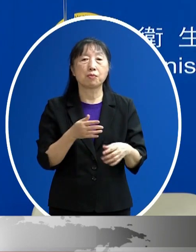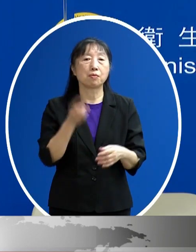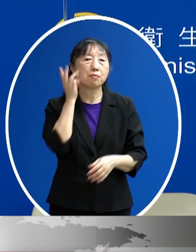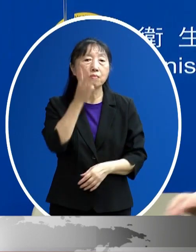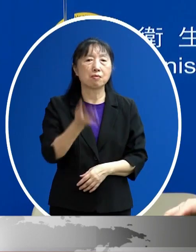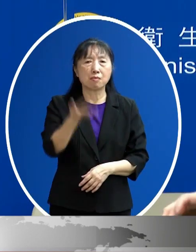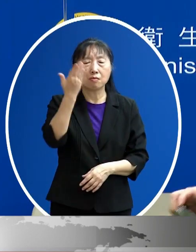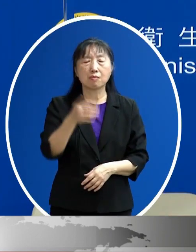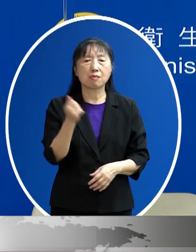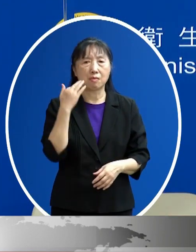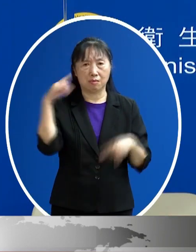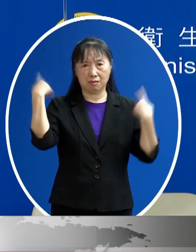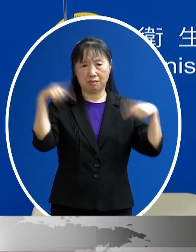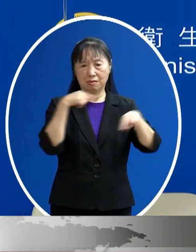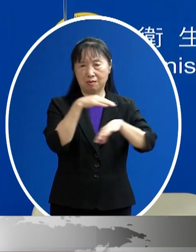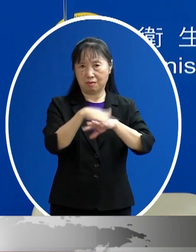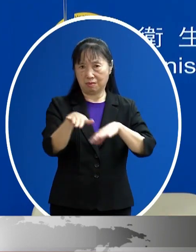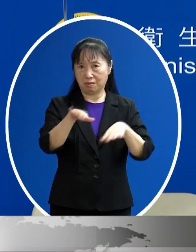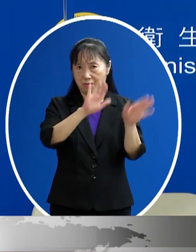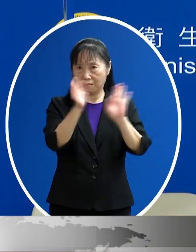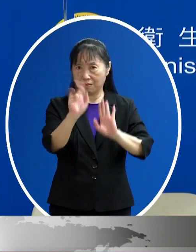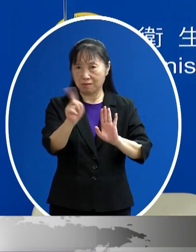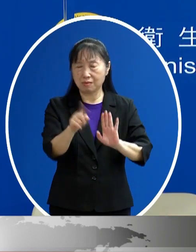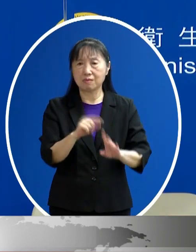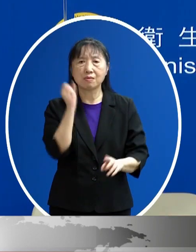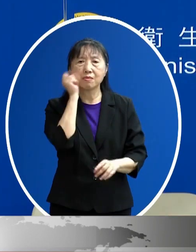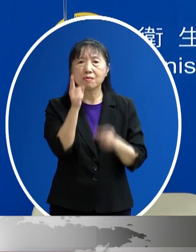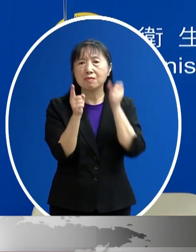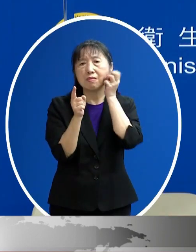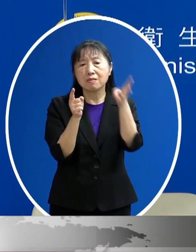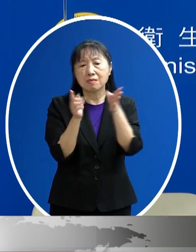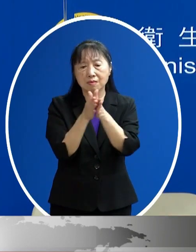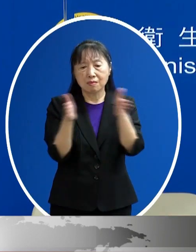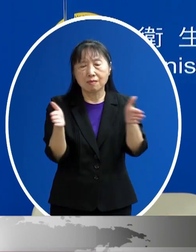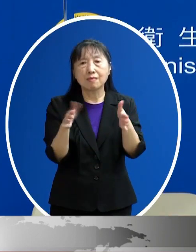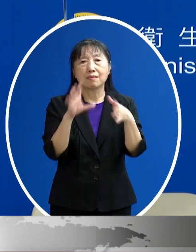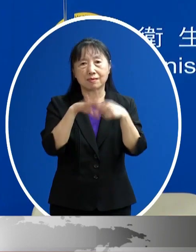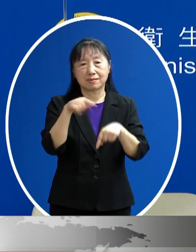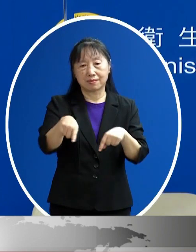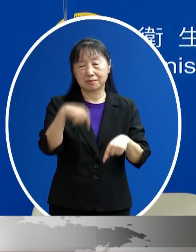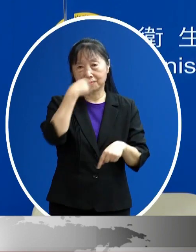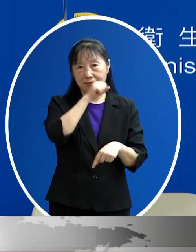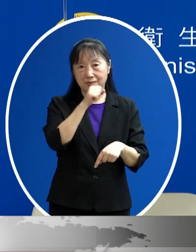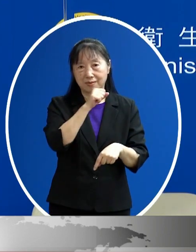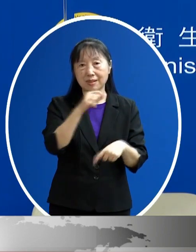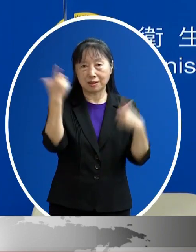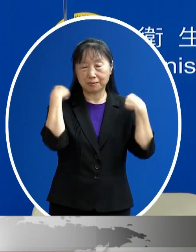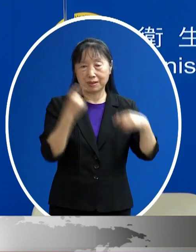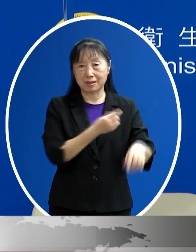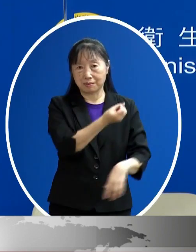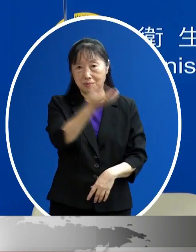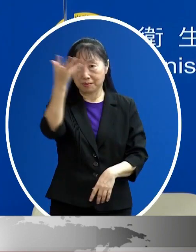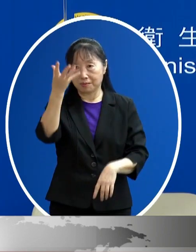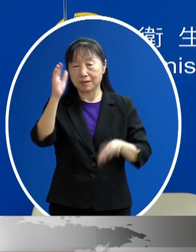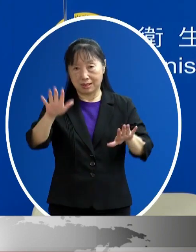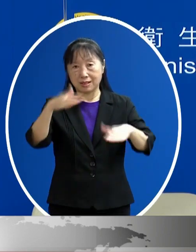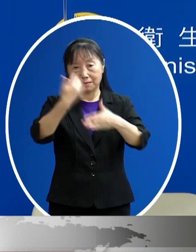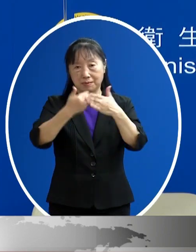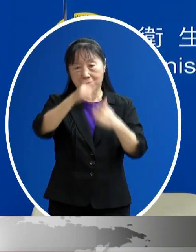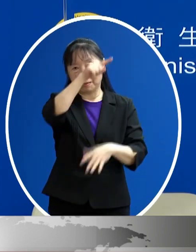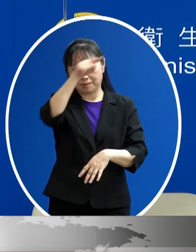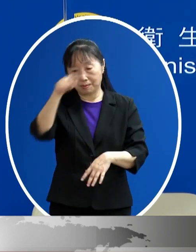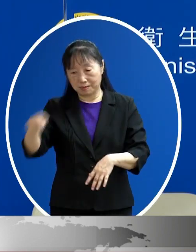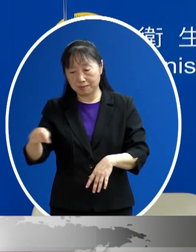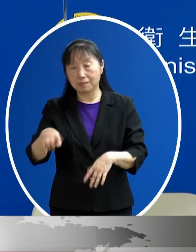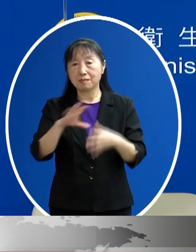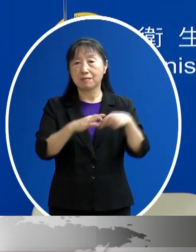3 months after their first infection, and for people reinfected more than 3 months afterward. For people reinfected 1